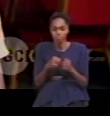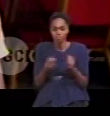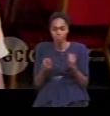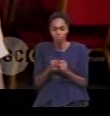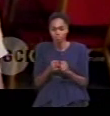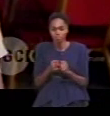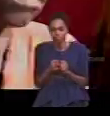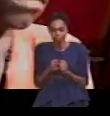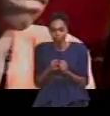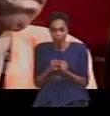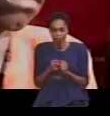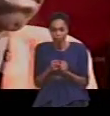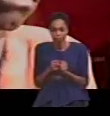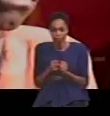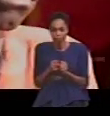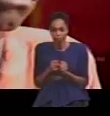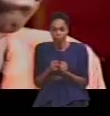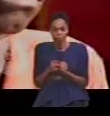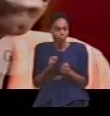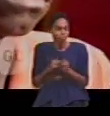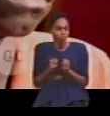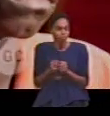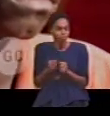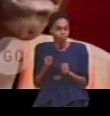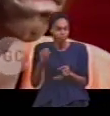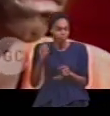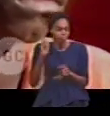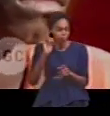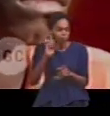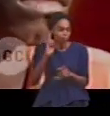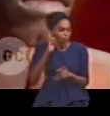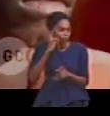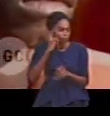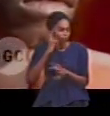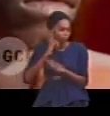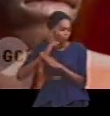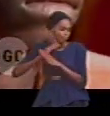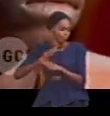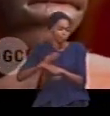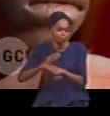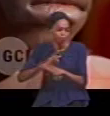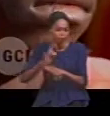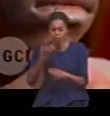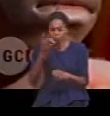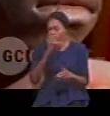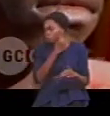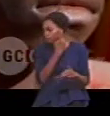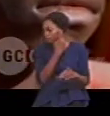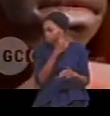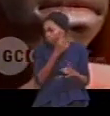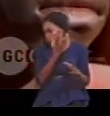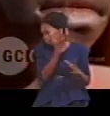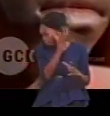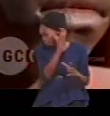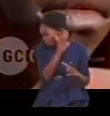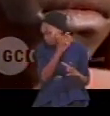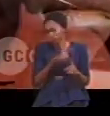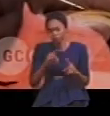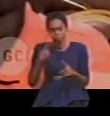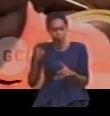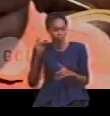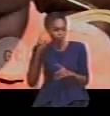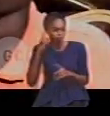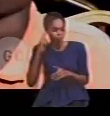hearing with one side of his ear. So I've tried every medication, but all